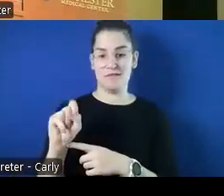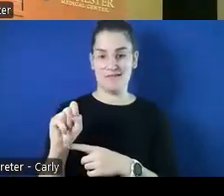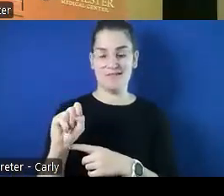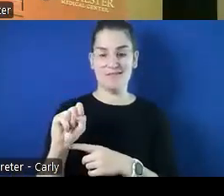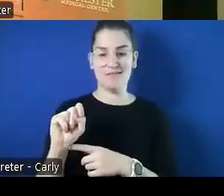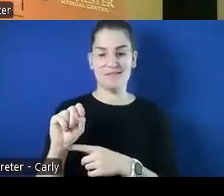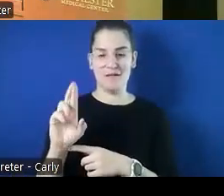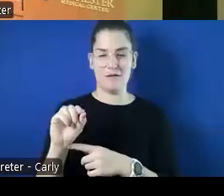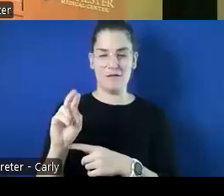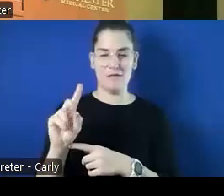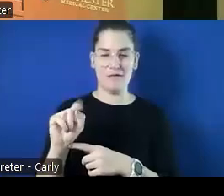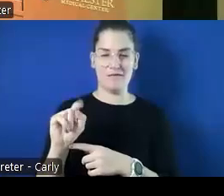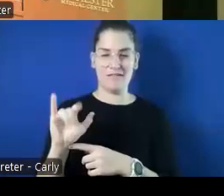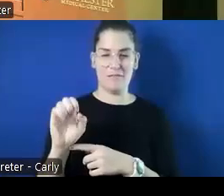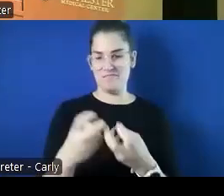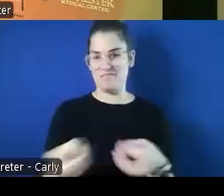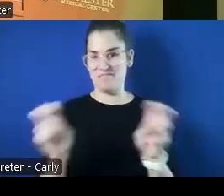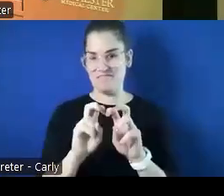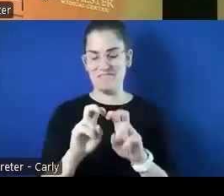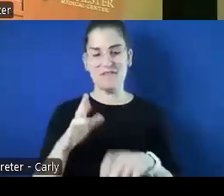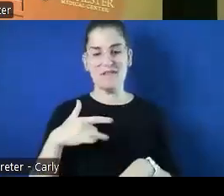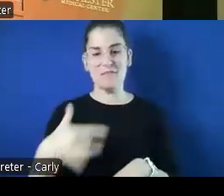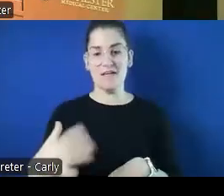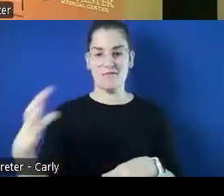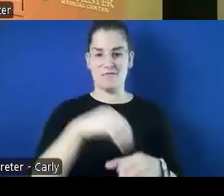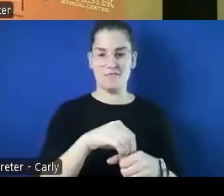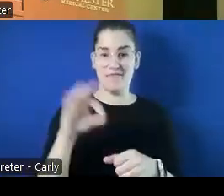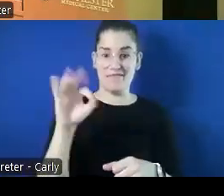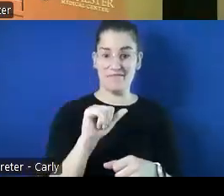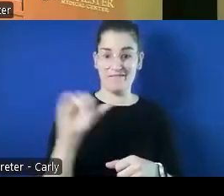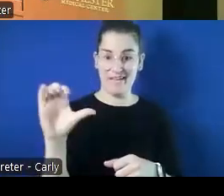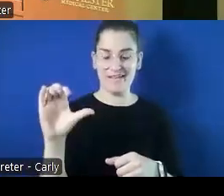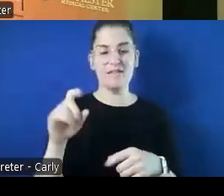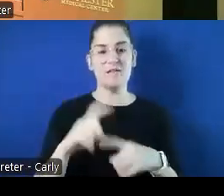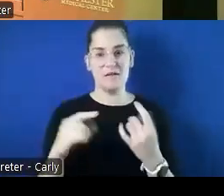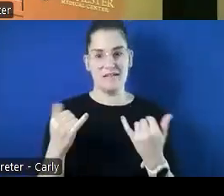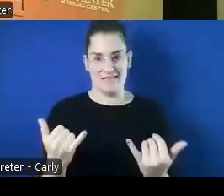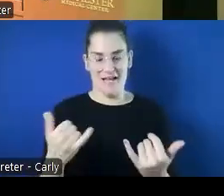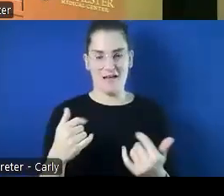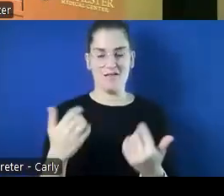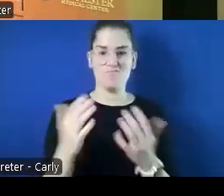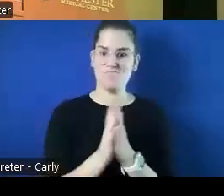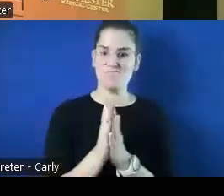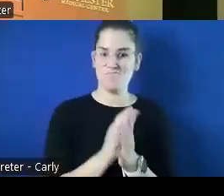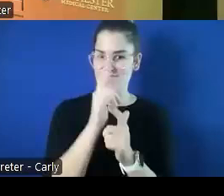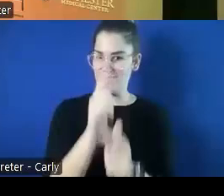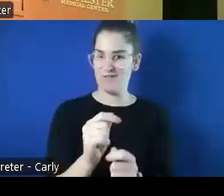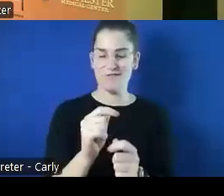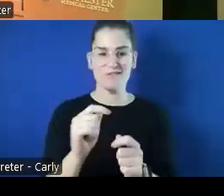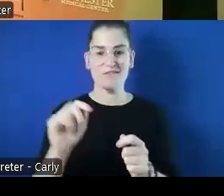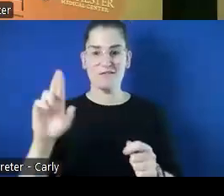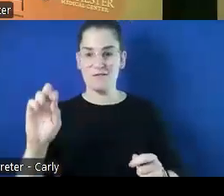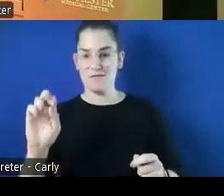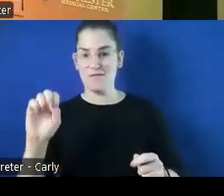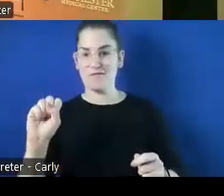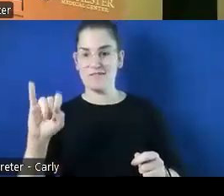So, for Engel Rounds, we usually have junior faculty, but there's been an interest growing for a while among residents